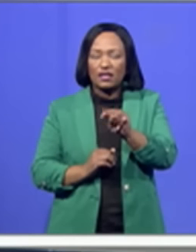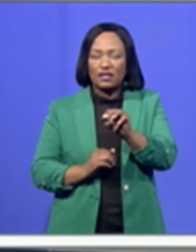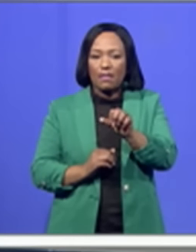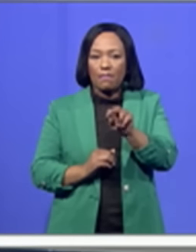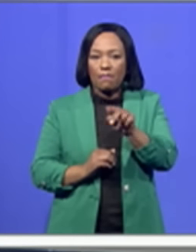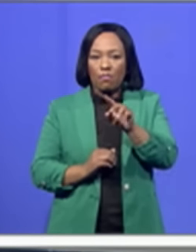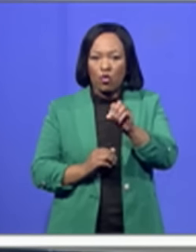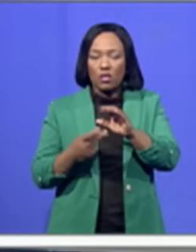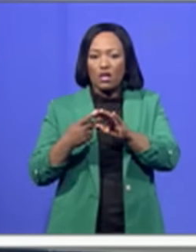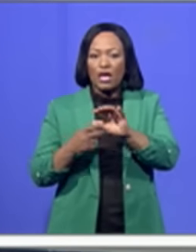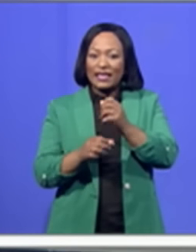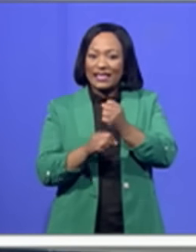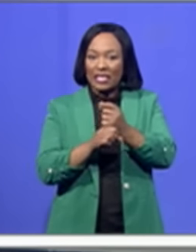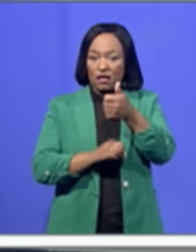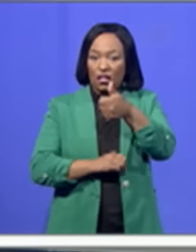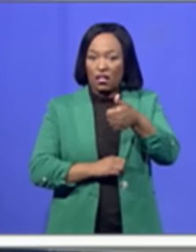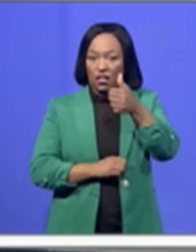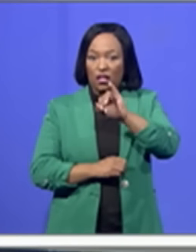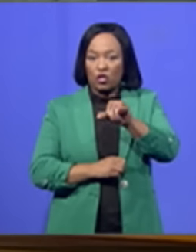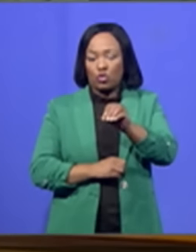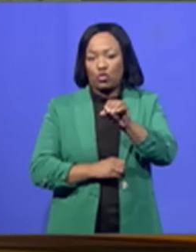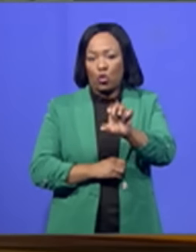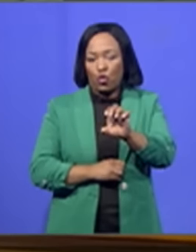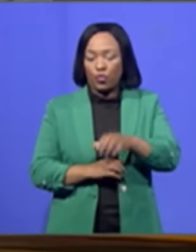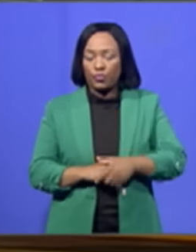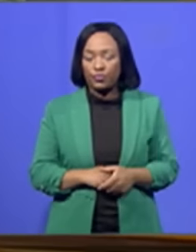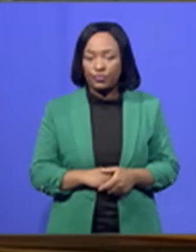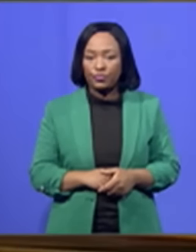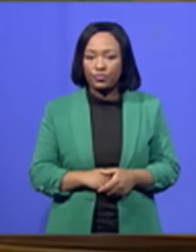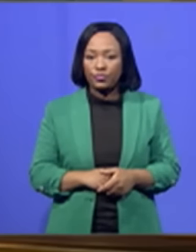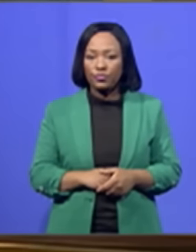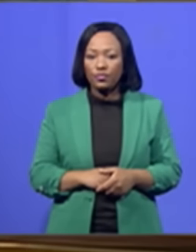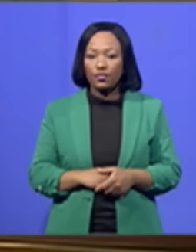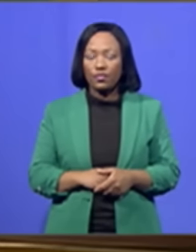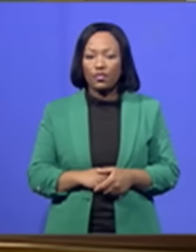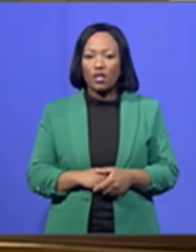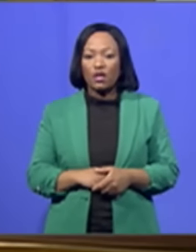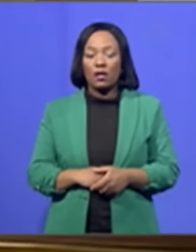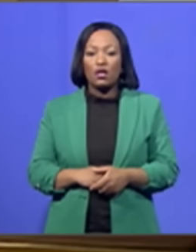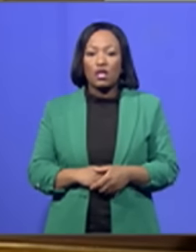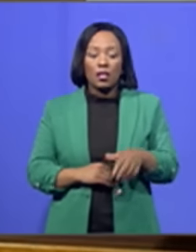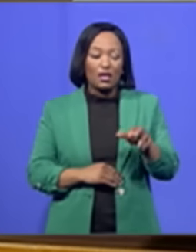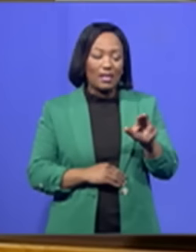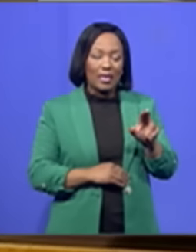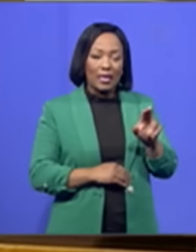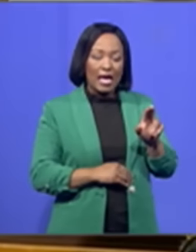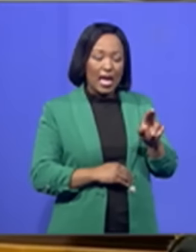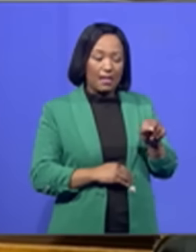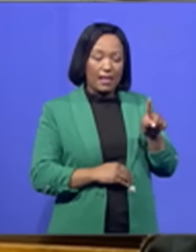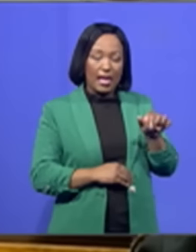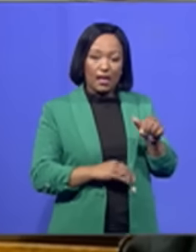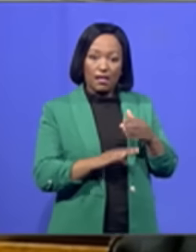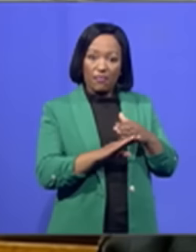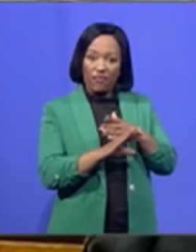ditekisi Josi Banyoni. The state, before proceeding with the bail application,